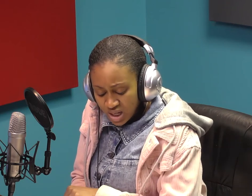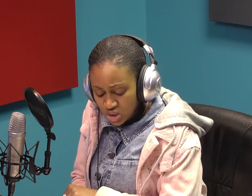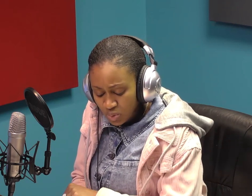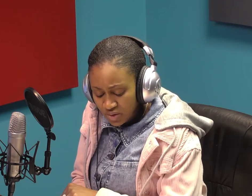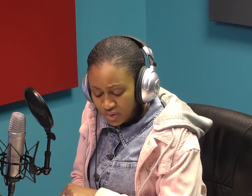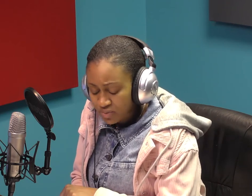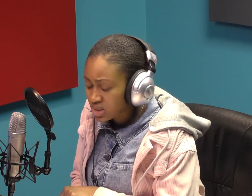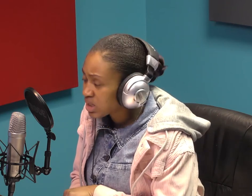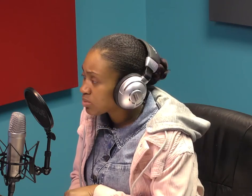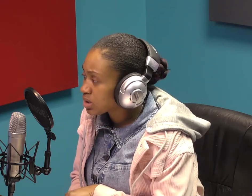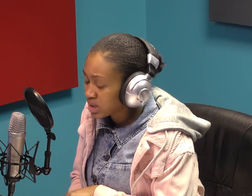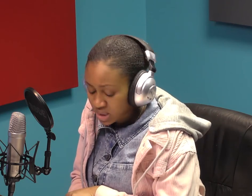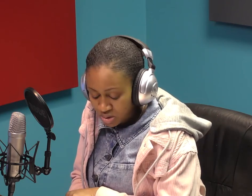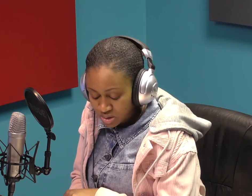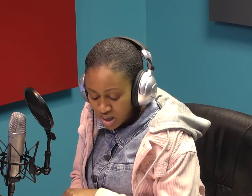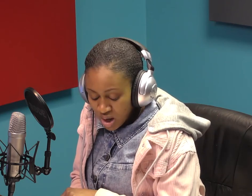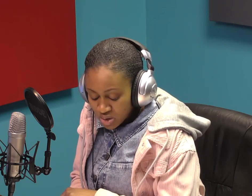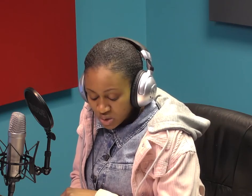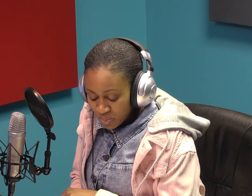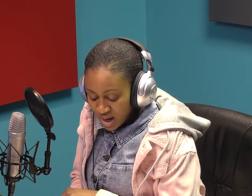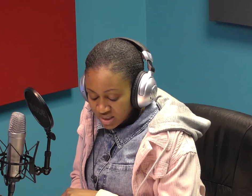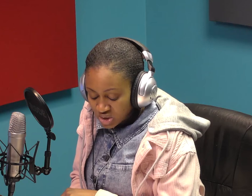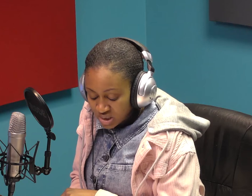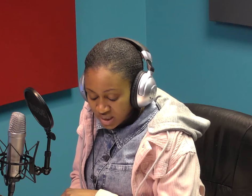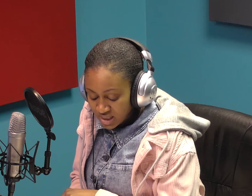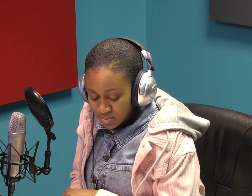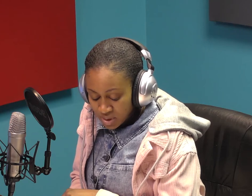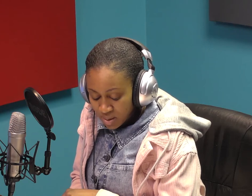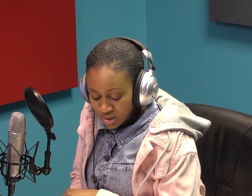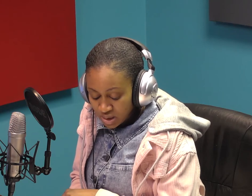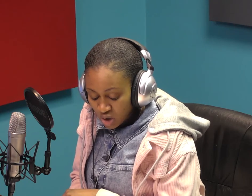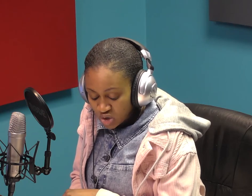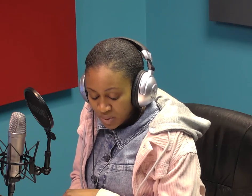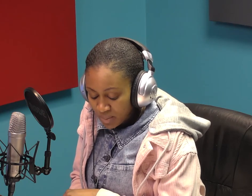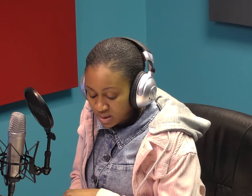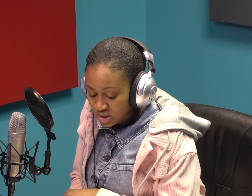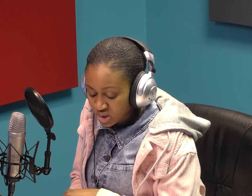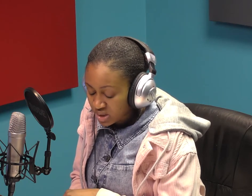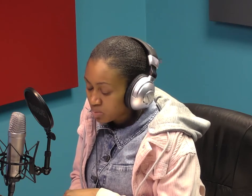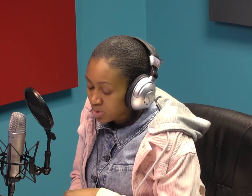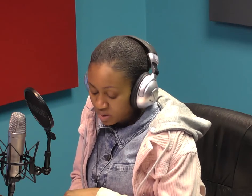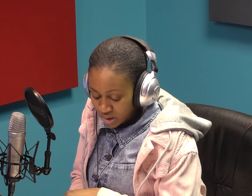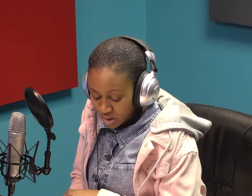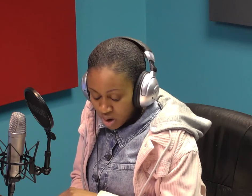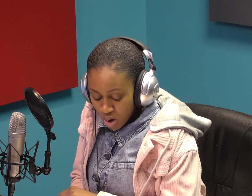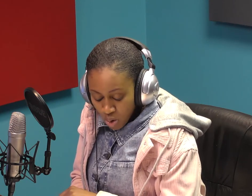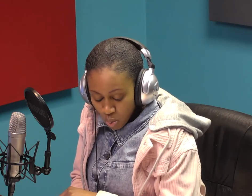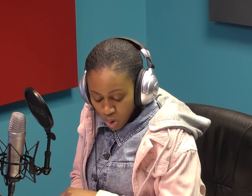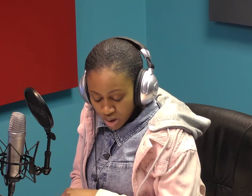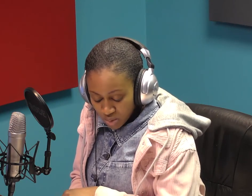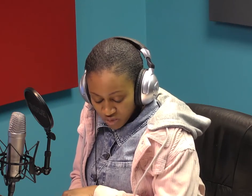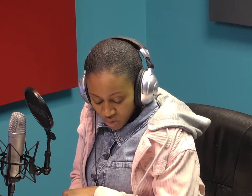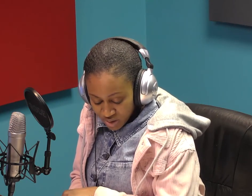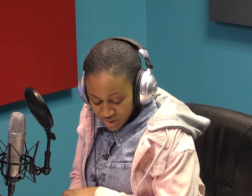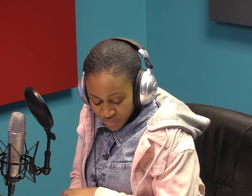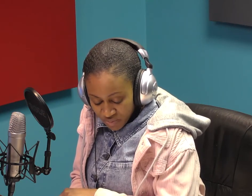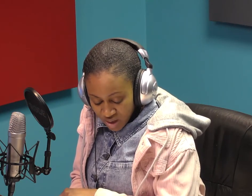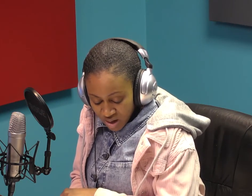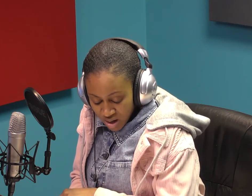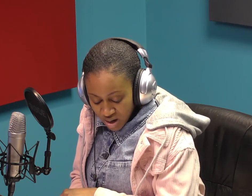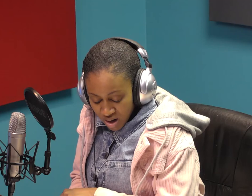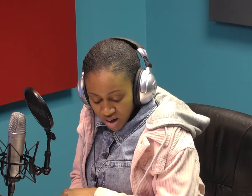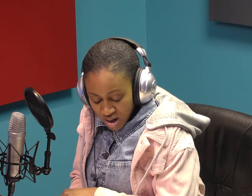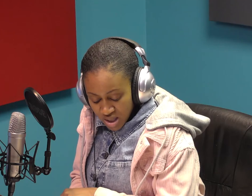In 2015, Millennials surpassed Gen X to become the largest population in the American workforce.